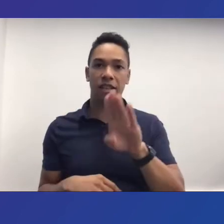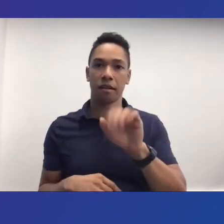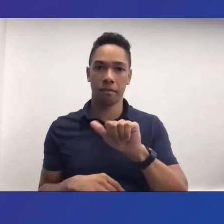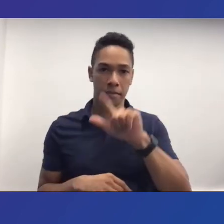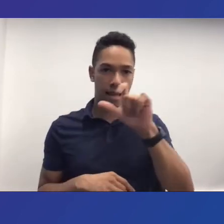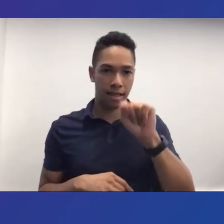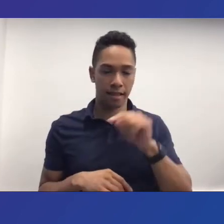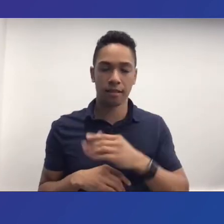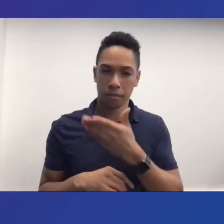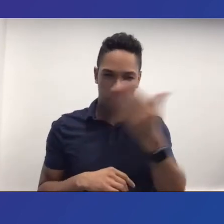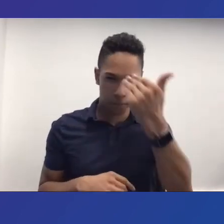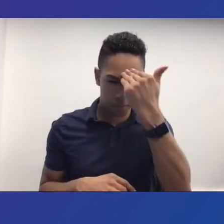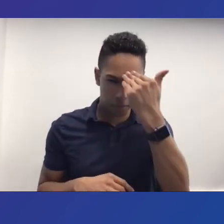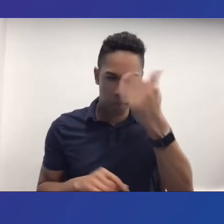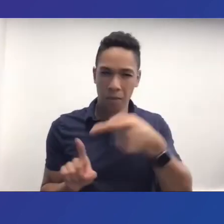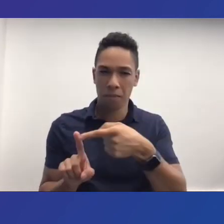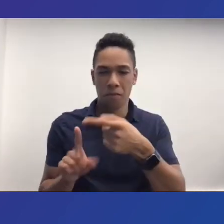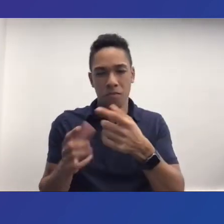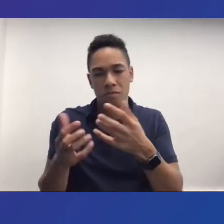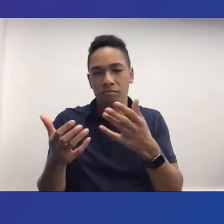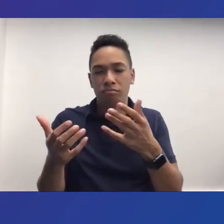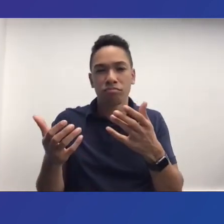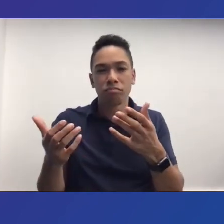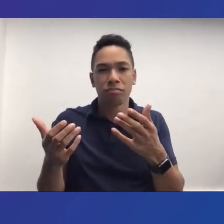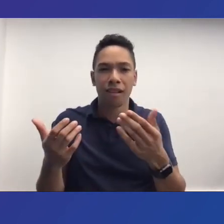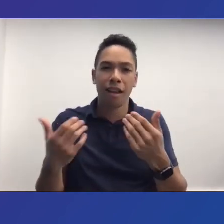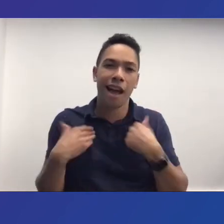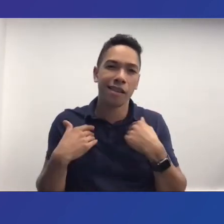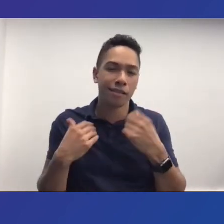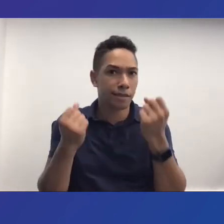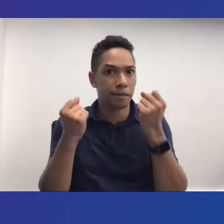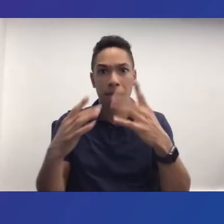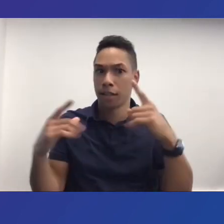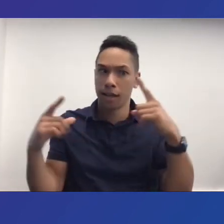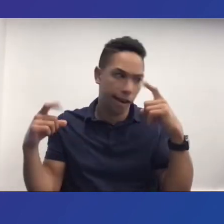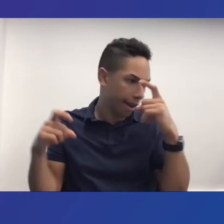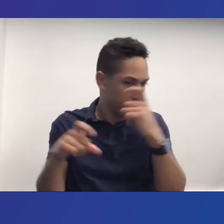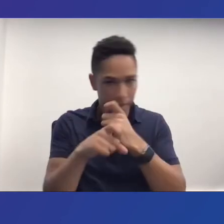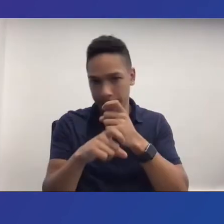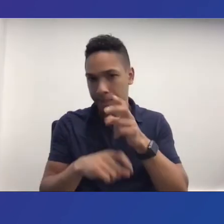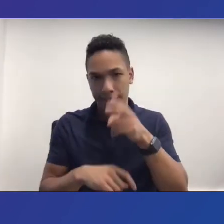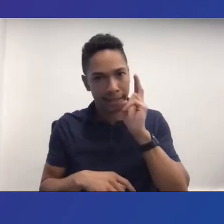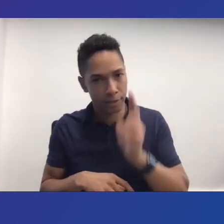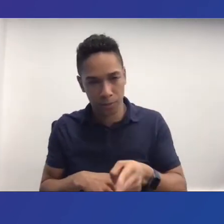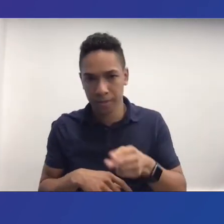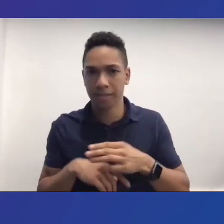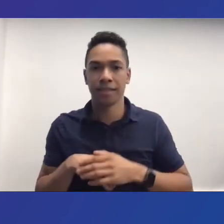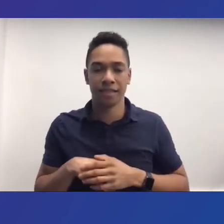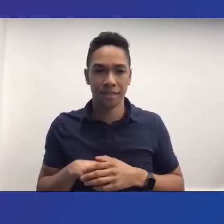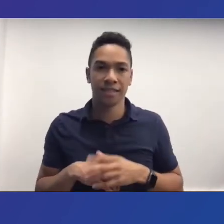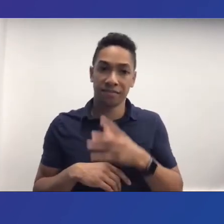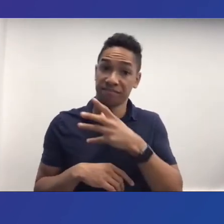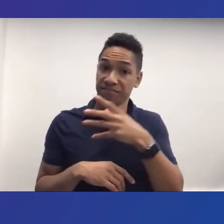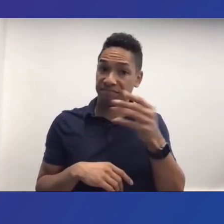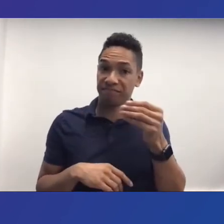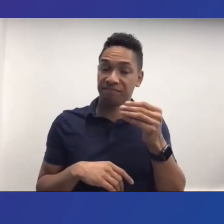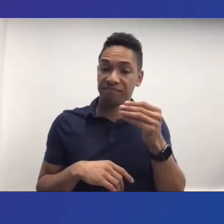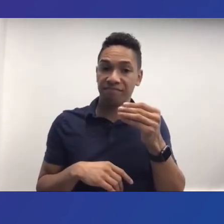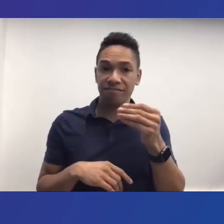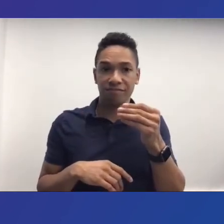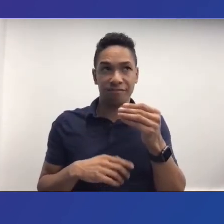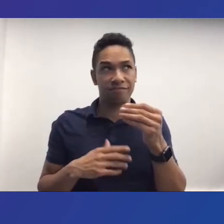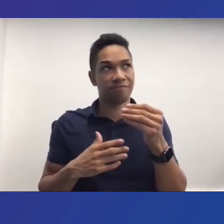as we all know, ballet comes with a very complicated history and also an aesthetic